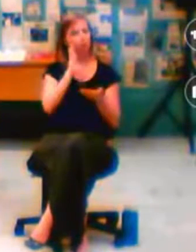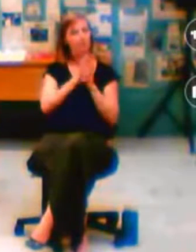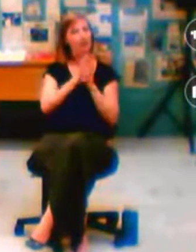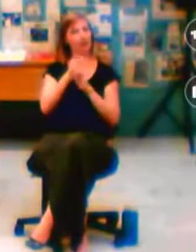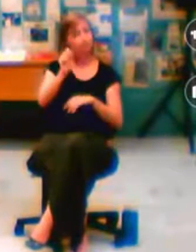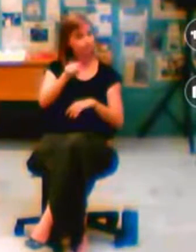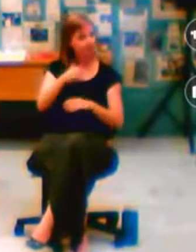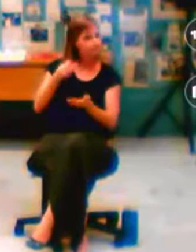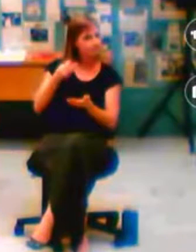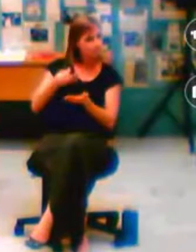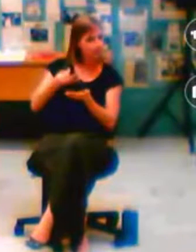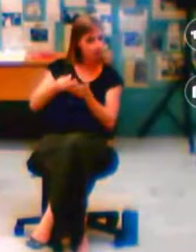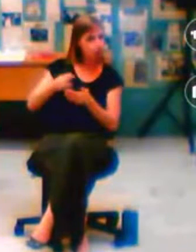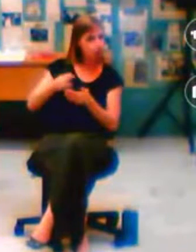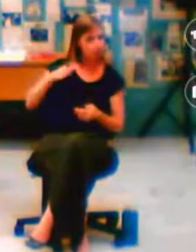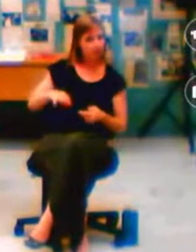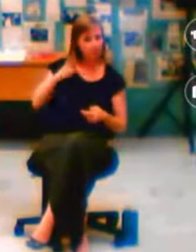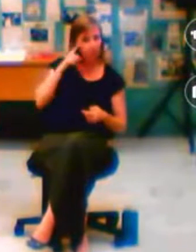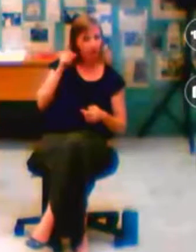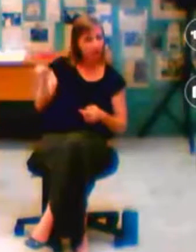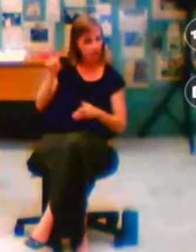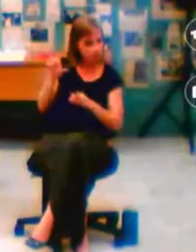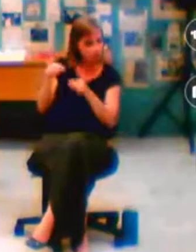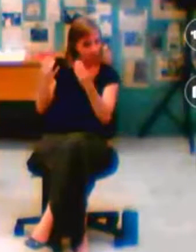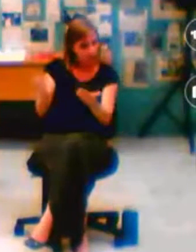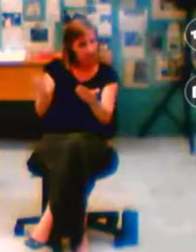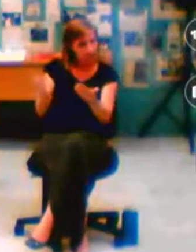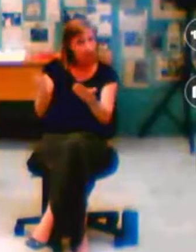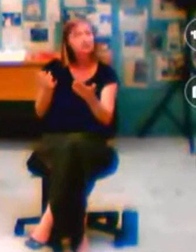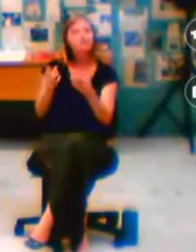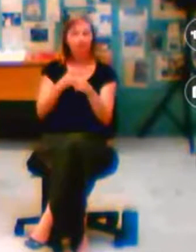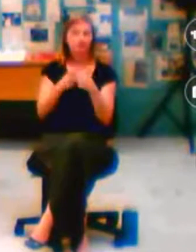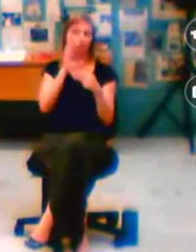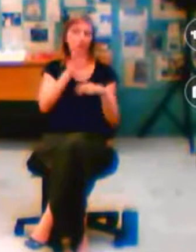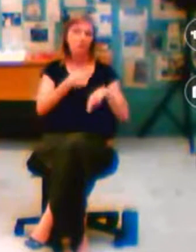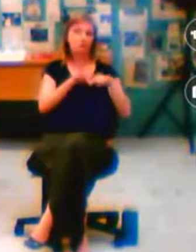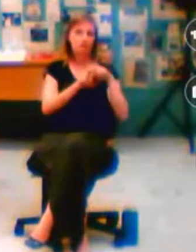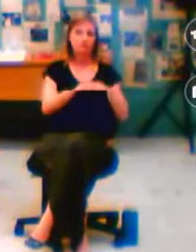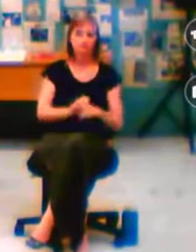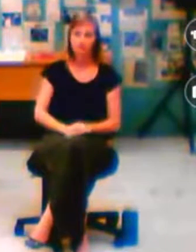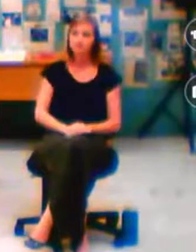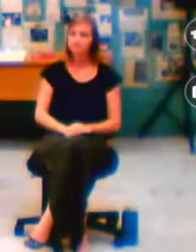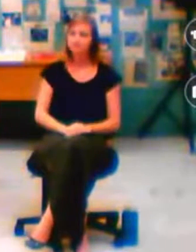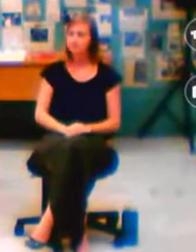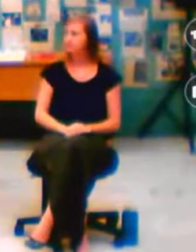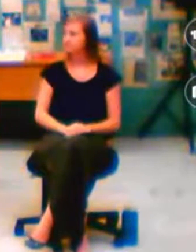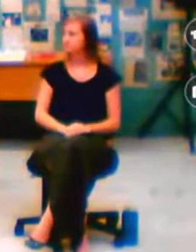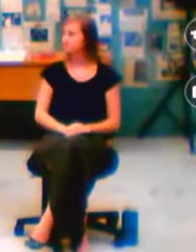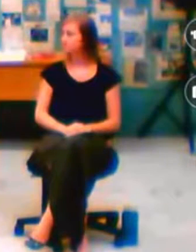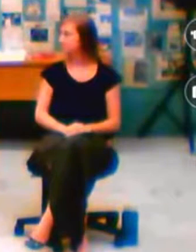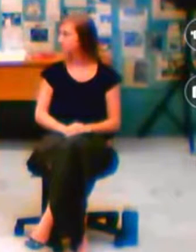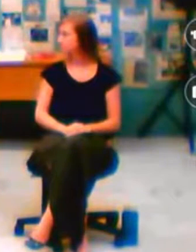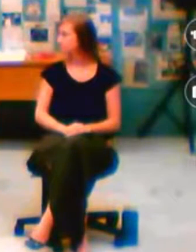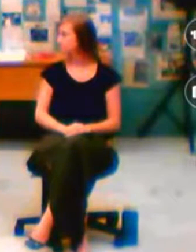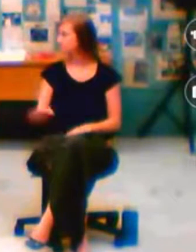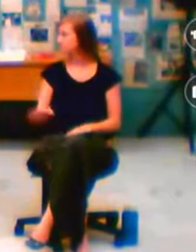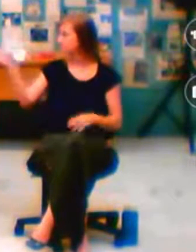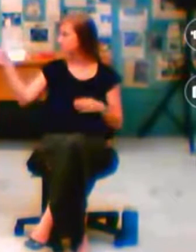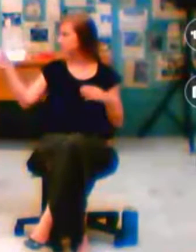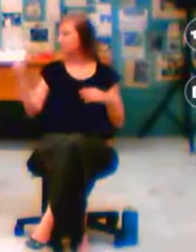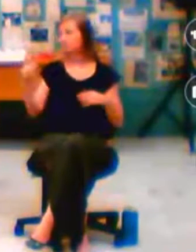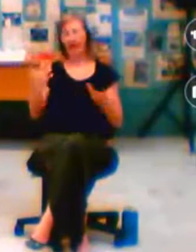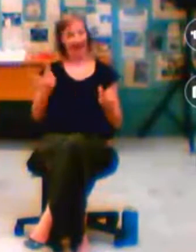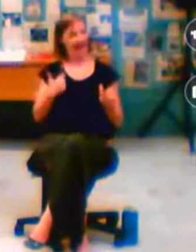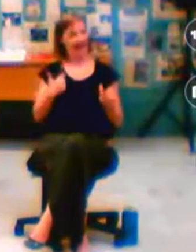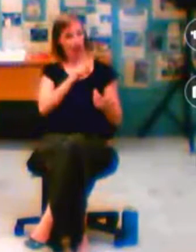the ability to set rules and regulations around reimbursements for mental health services such that, yes, it's